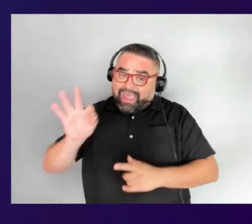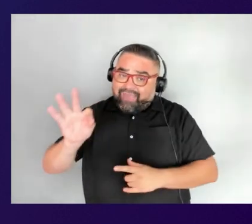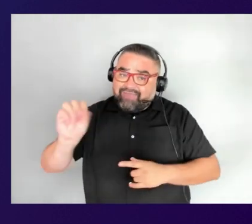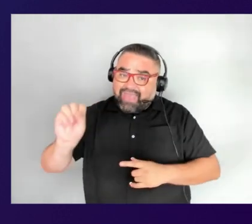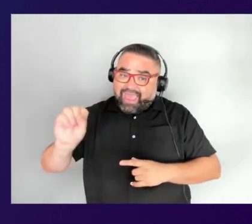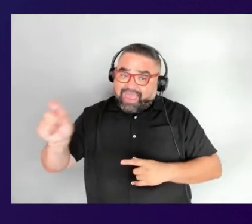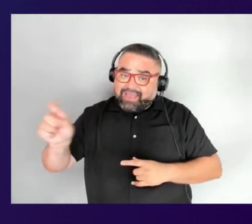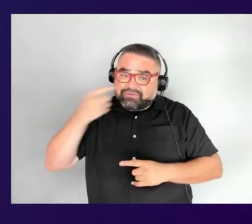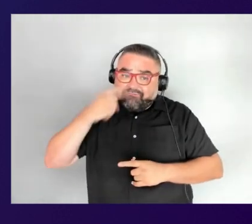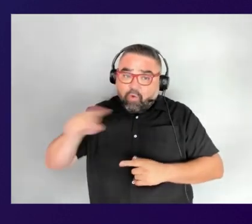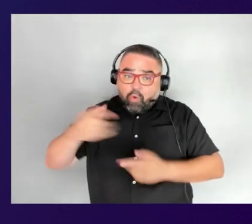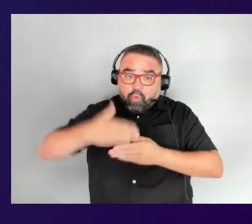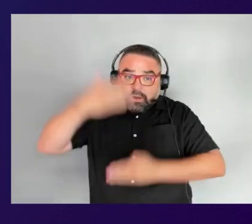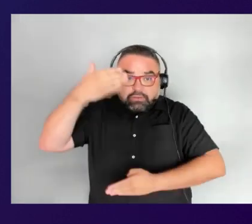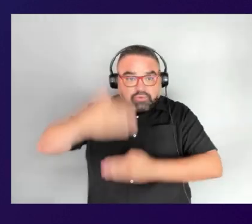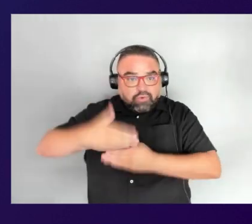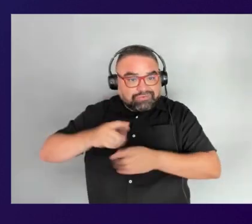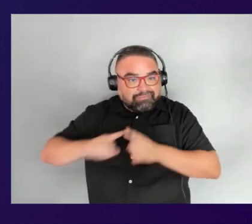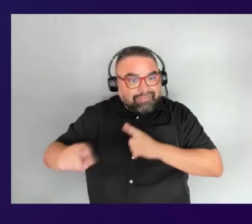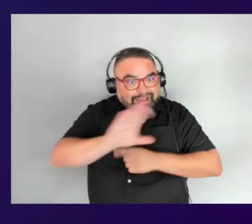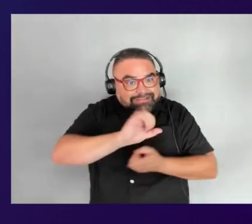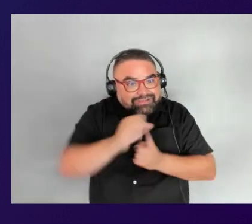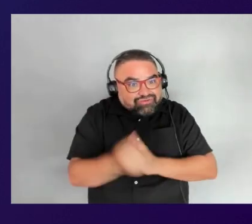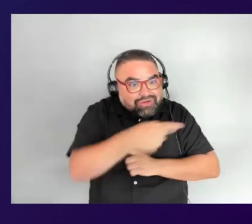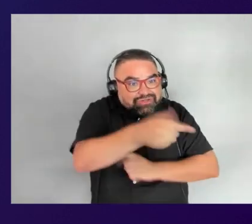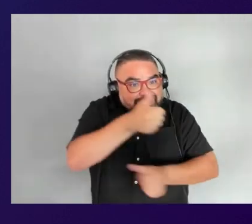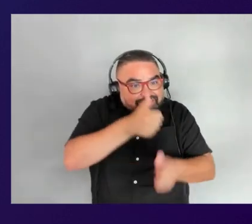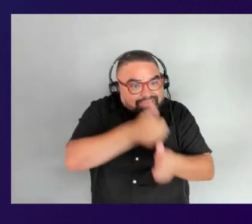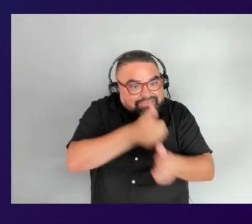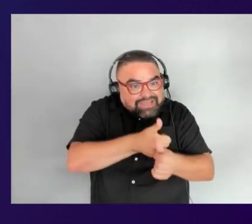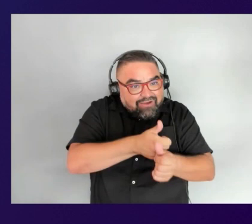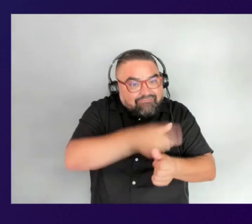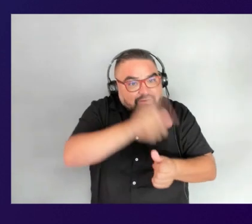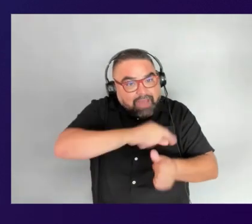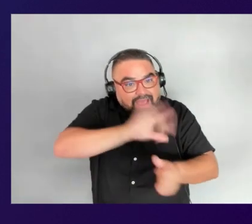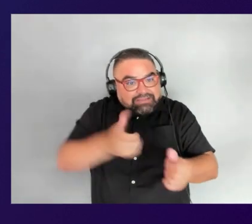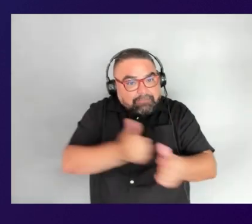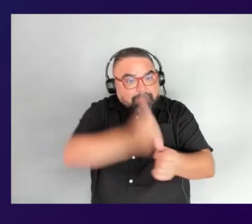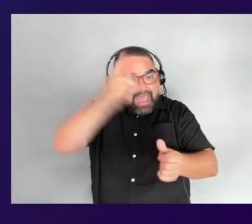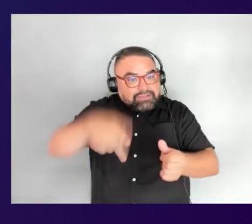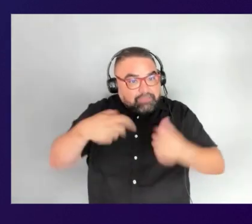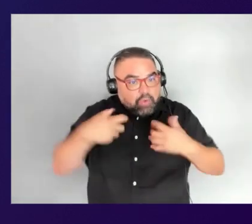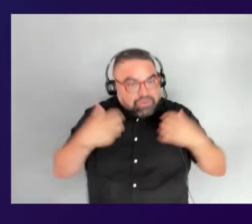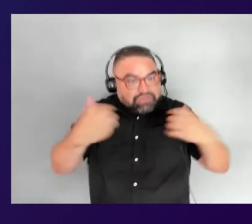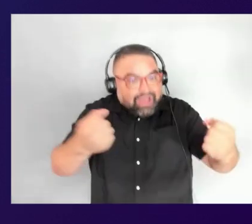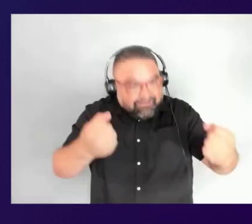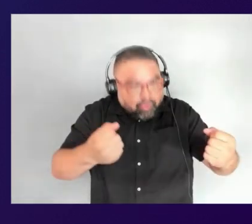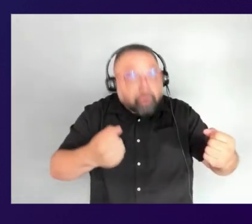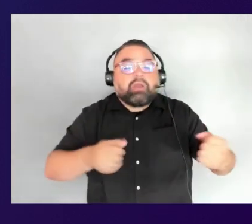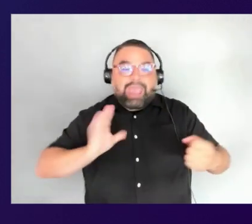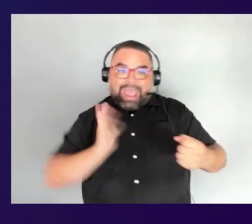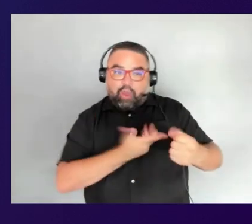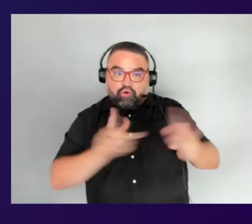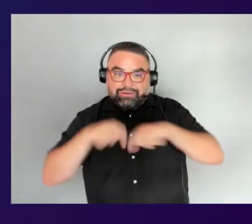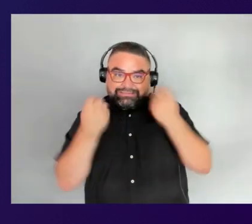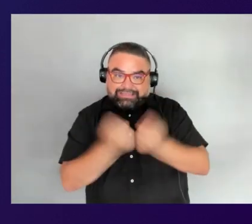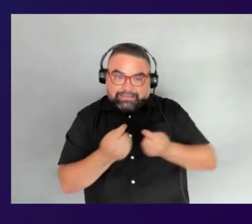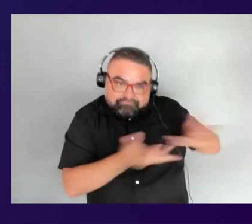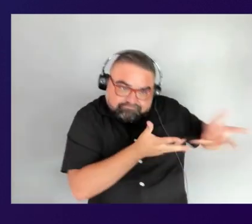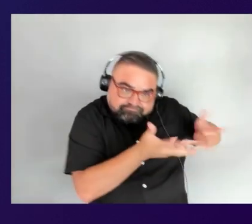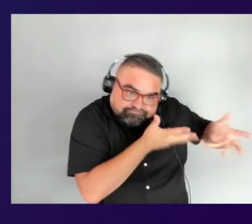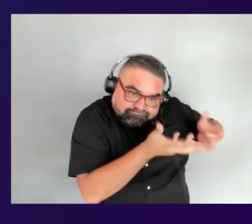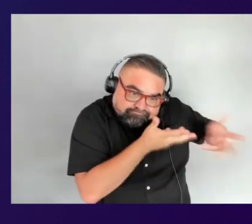a situation in their environment that they had to restore from backups from very quickly. And our ProServe team worked with them to restore in a matter of 48